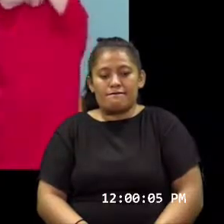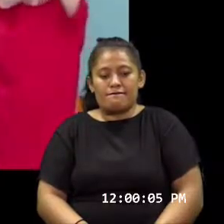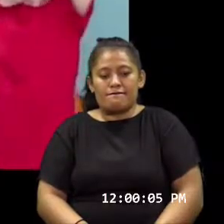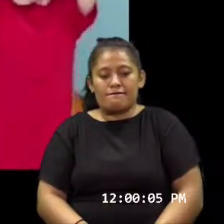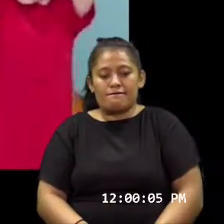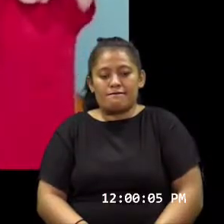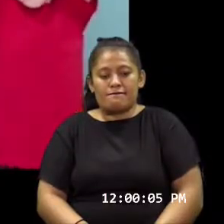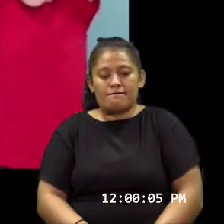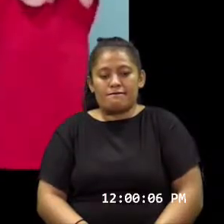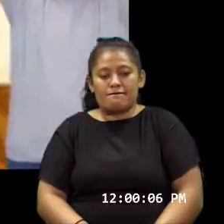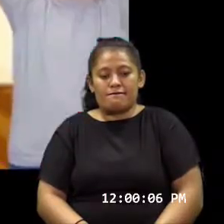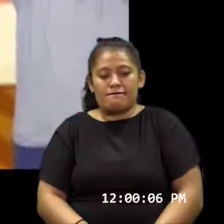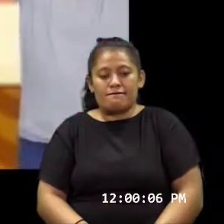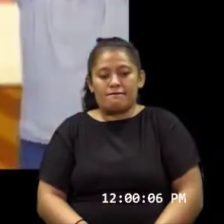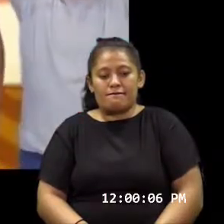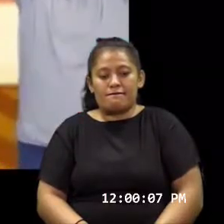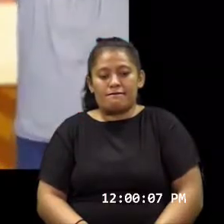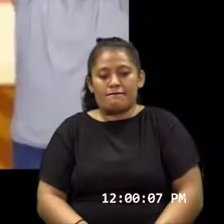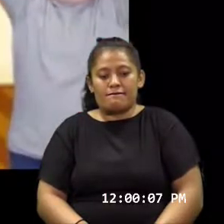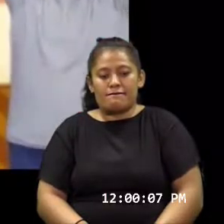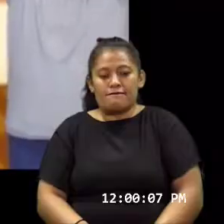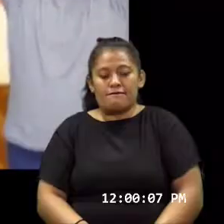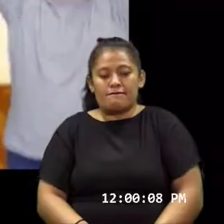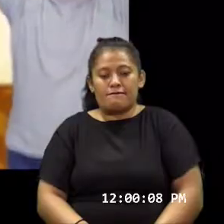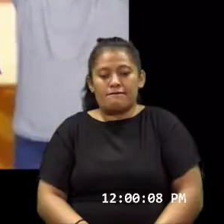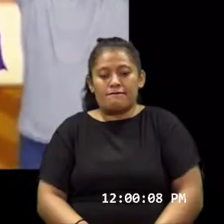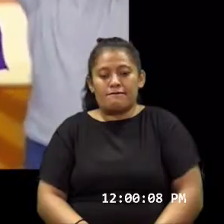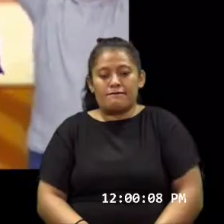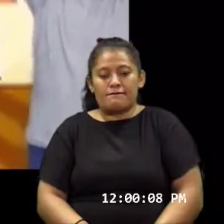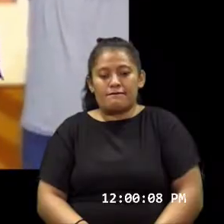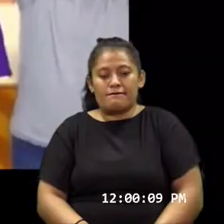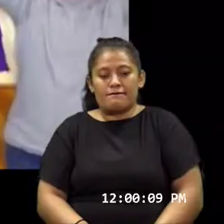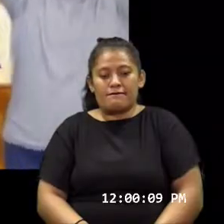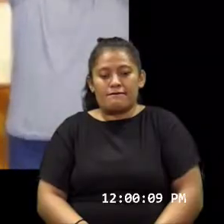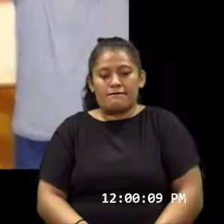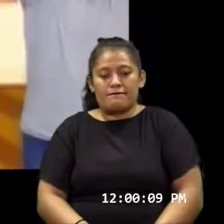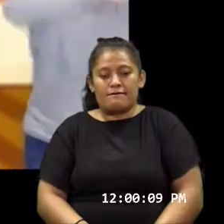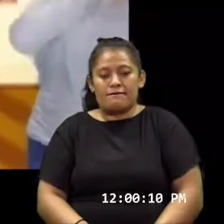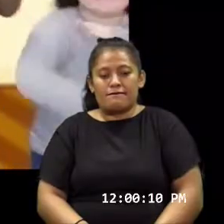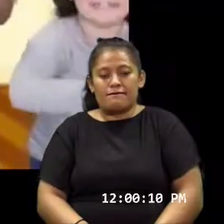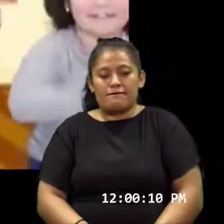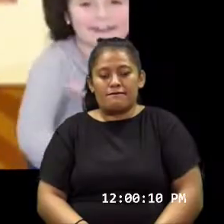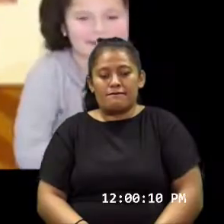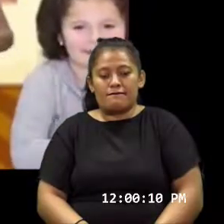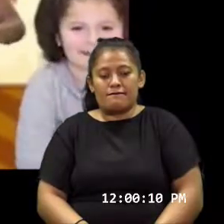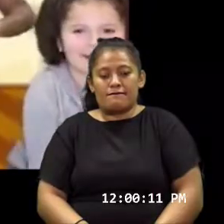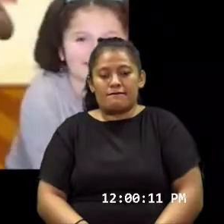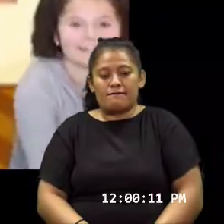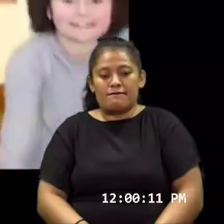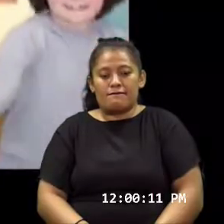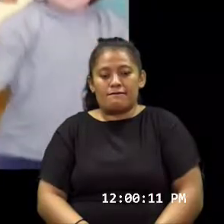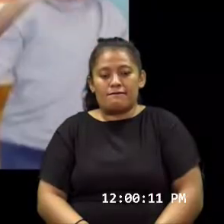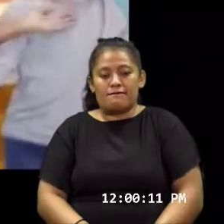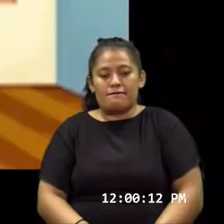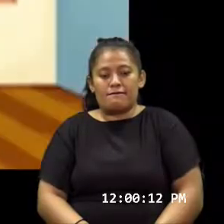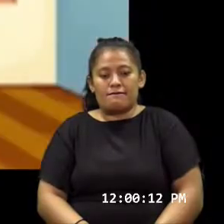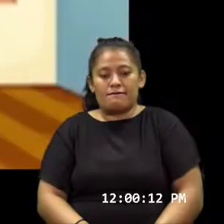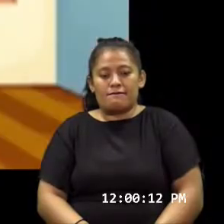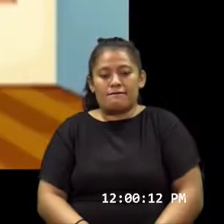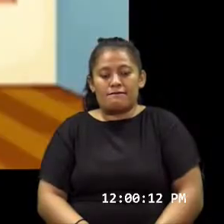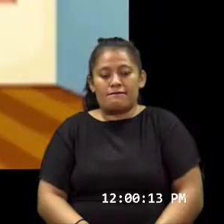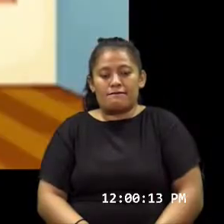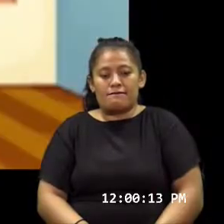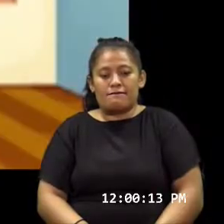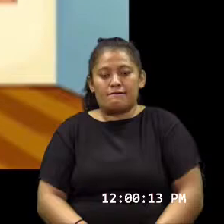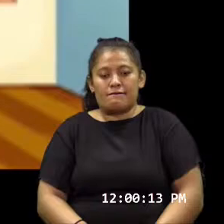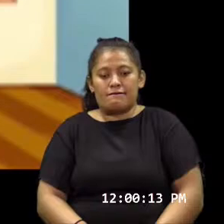hey, hey. Topic sentence. How many ever details and conclusion?